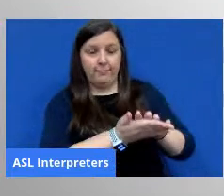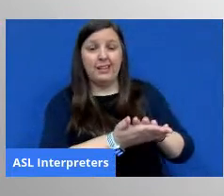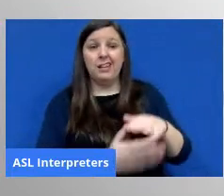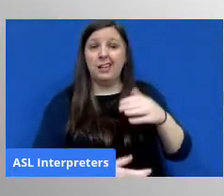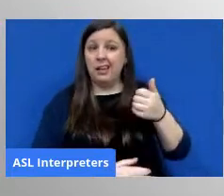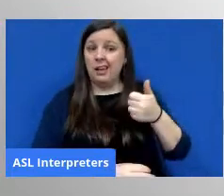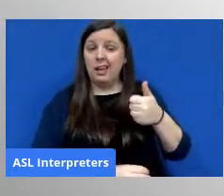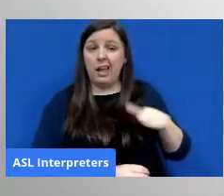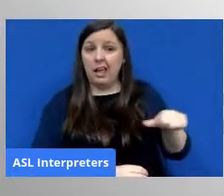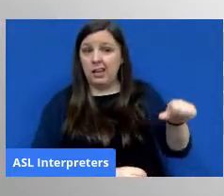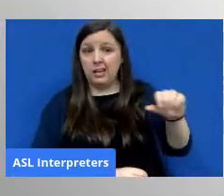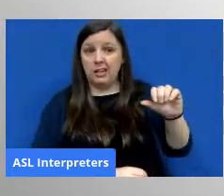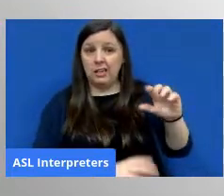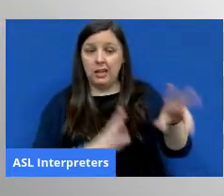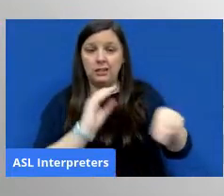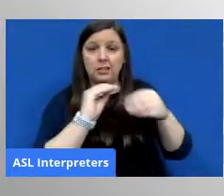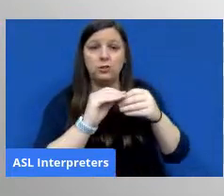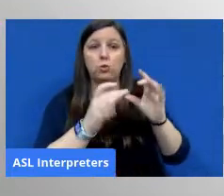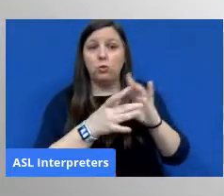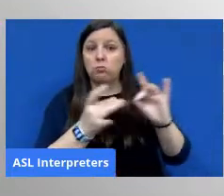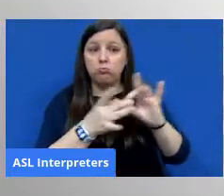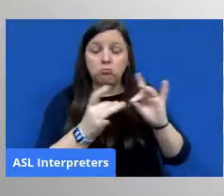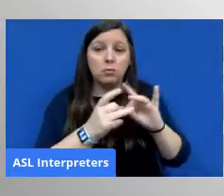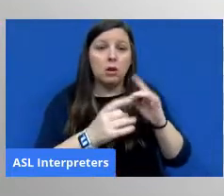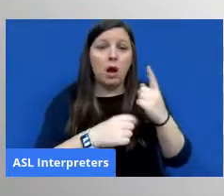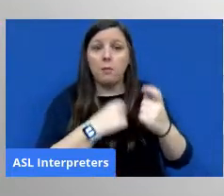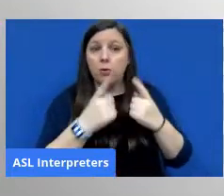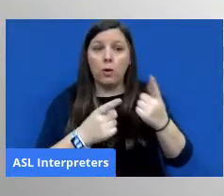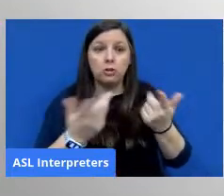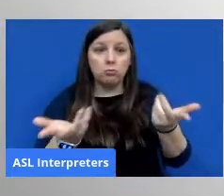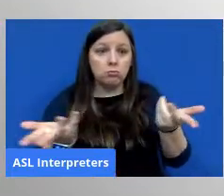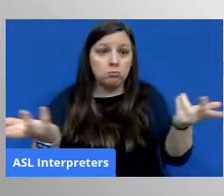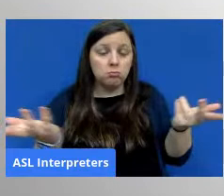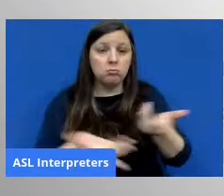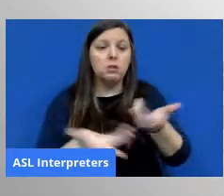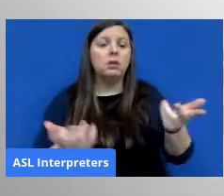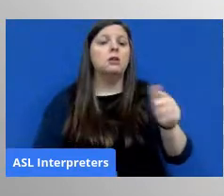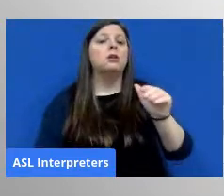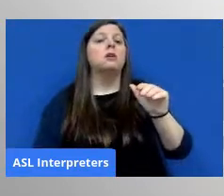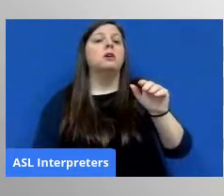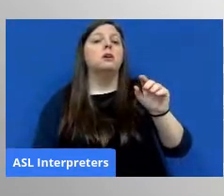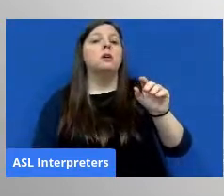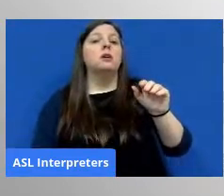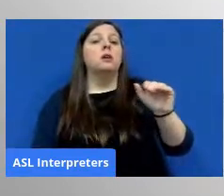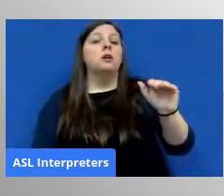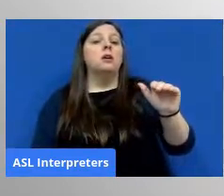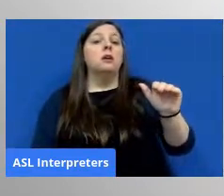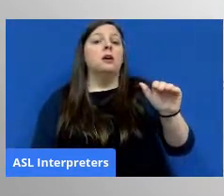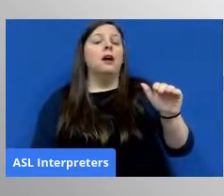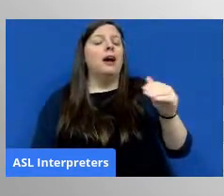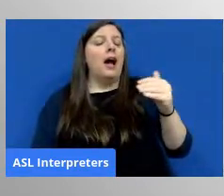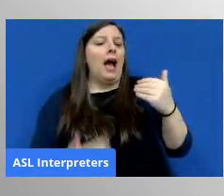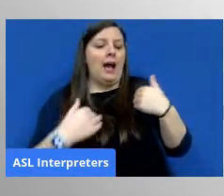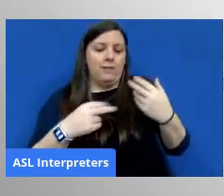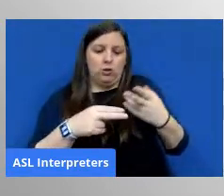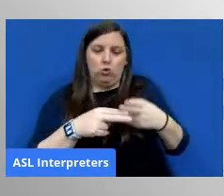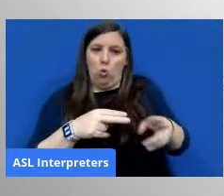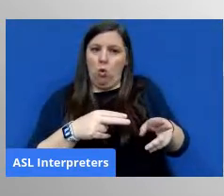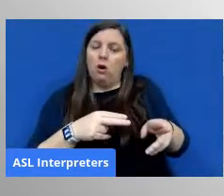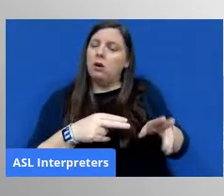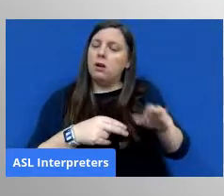additional comments or questions? Dr. Gant, I just make a very short, I'm not going to drag this